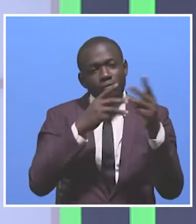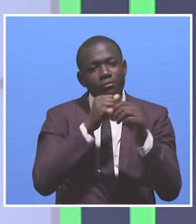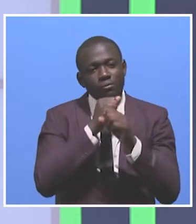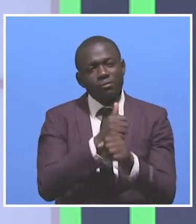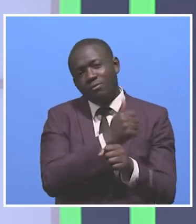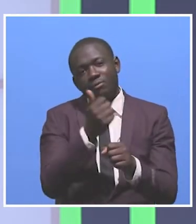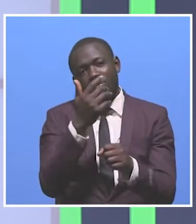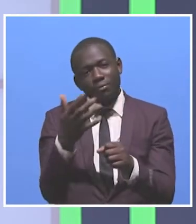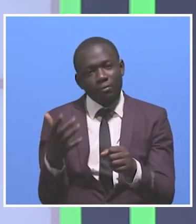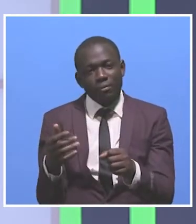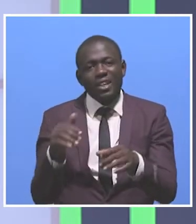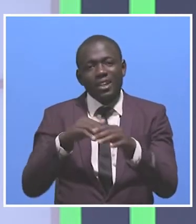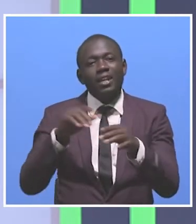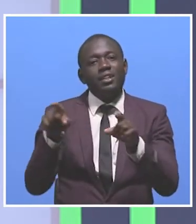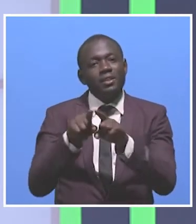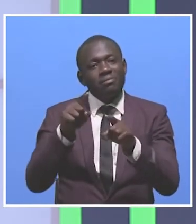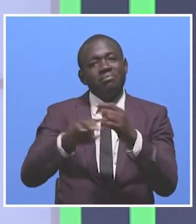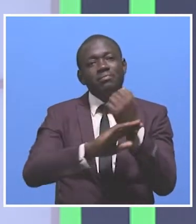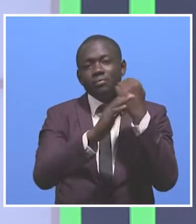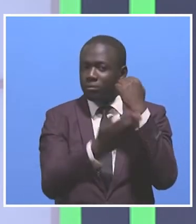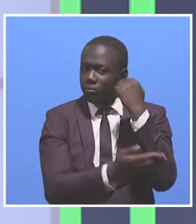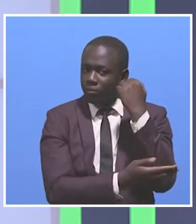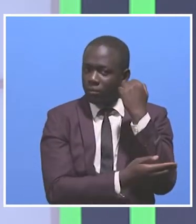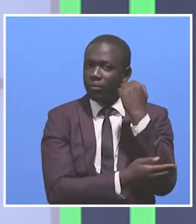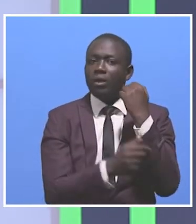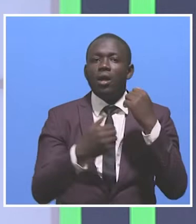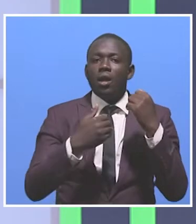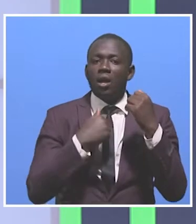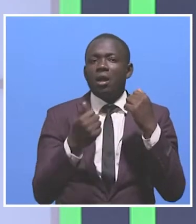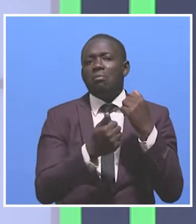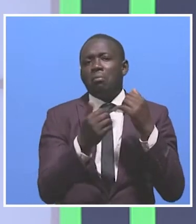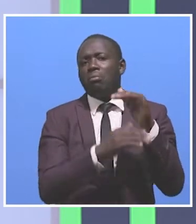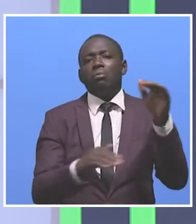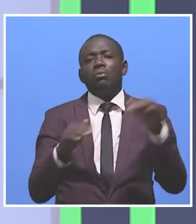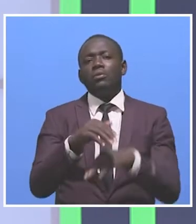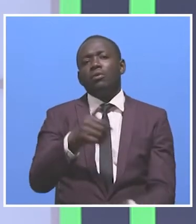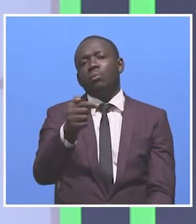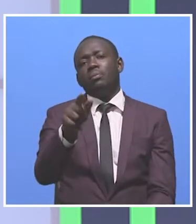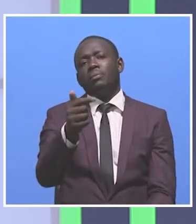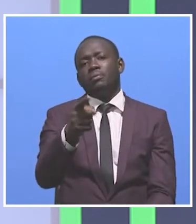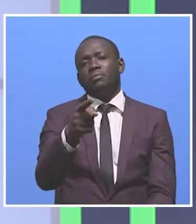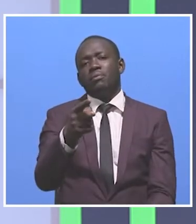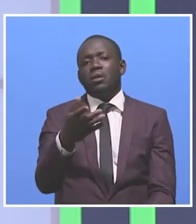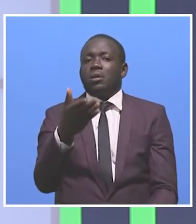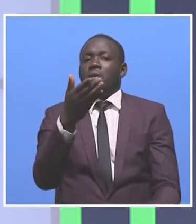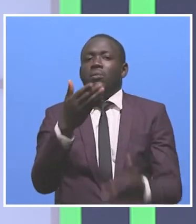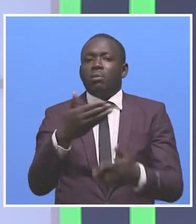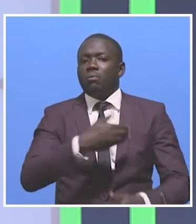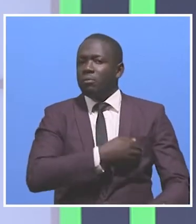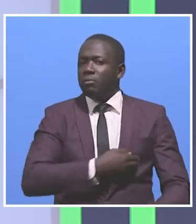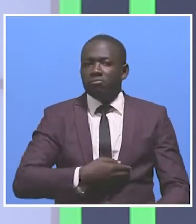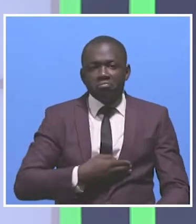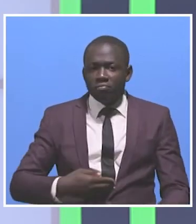things in the same pregnancy, again, is raised, say, to 21, for consenting maybe for an operation and so